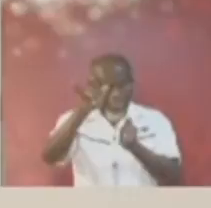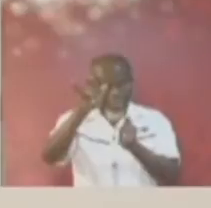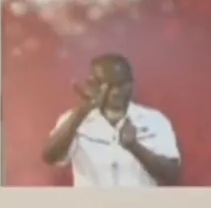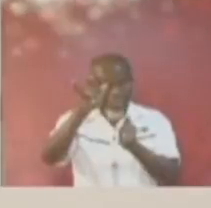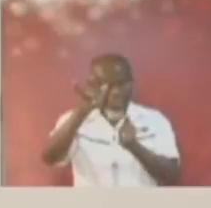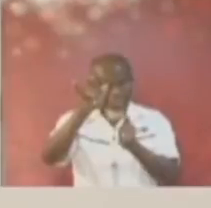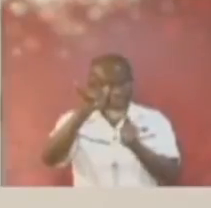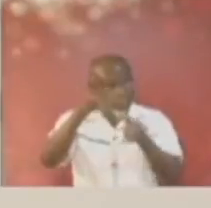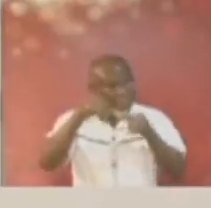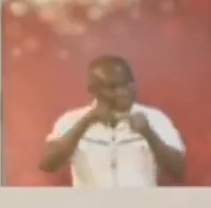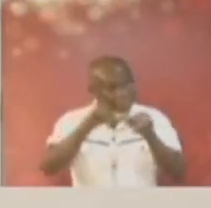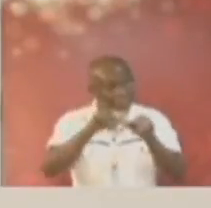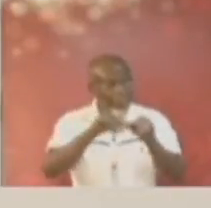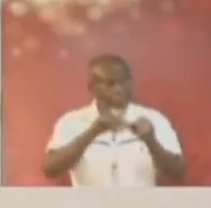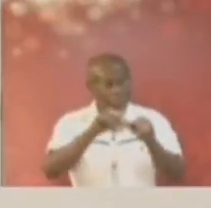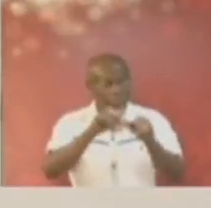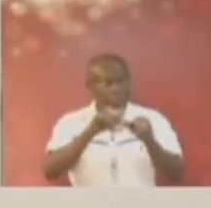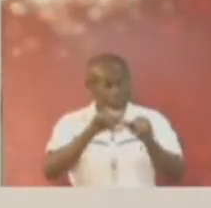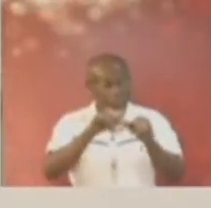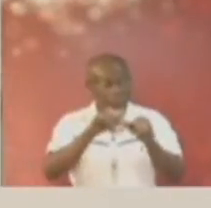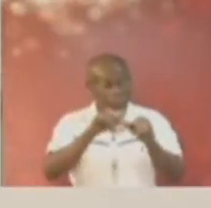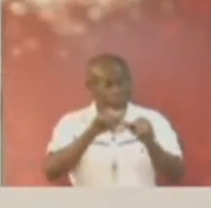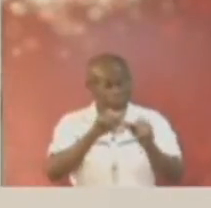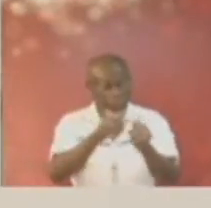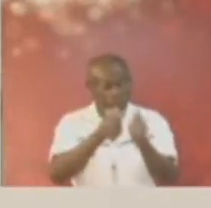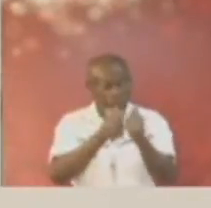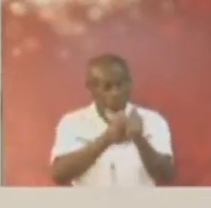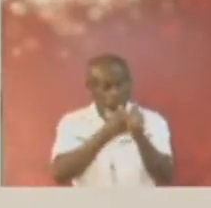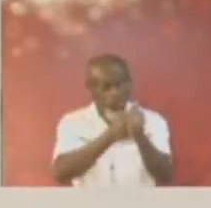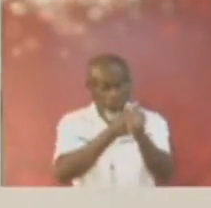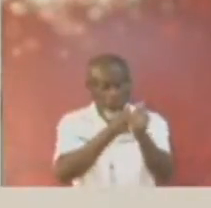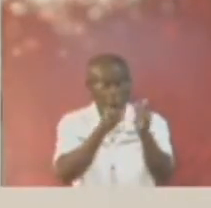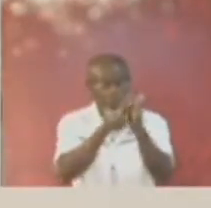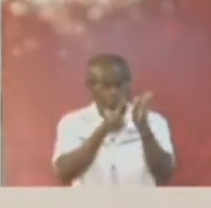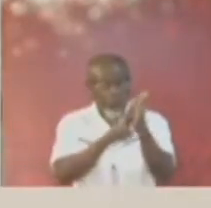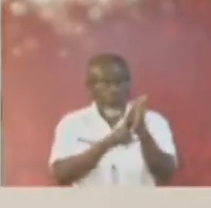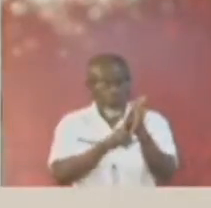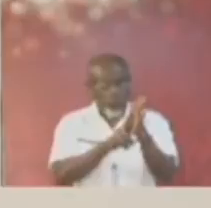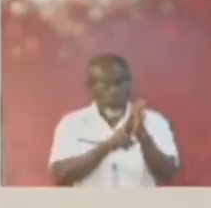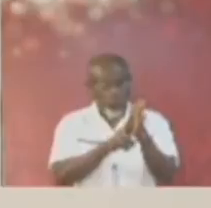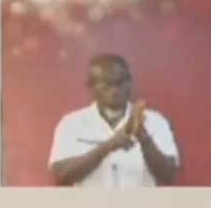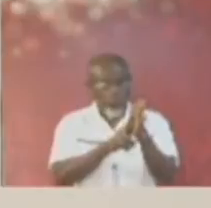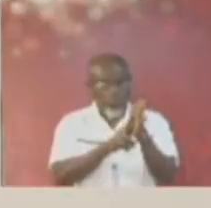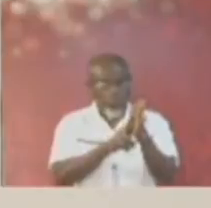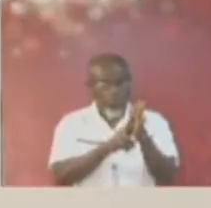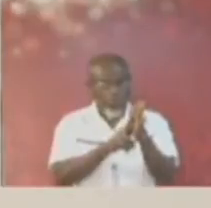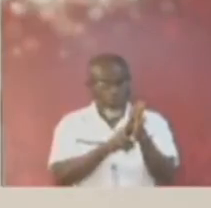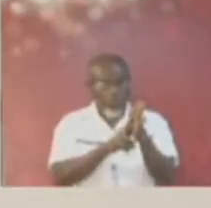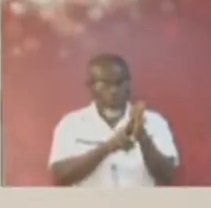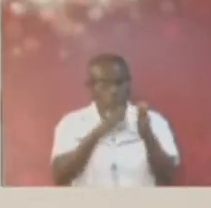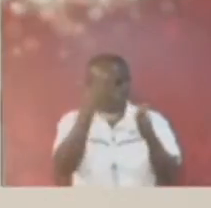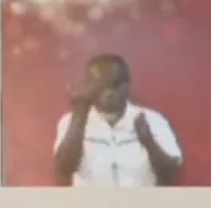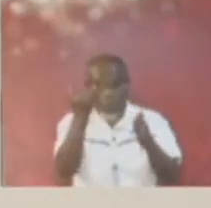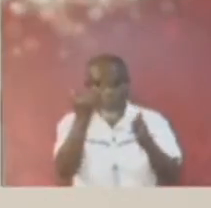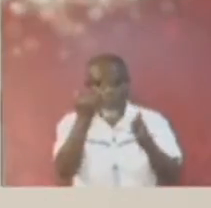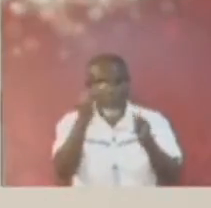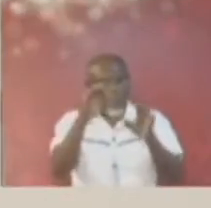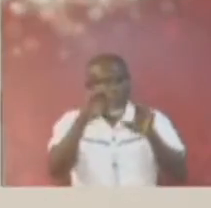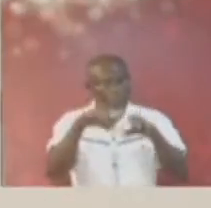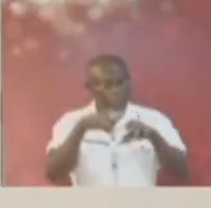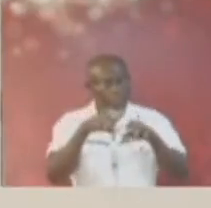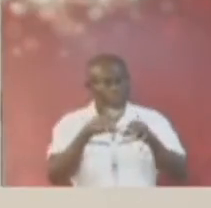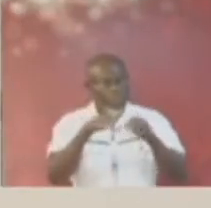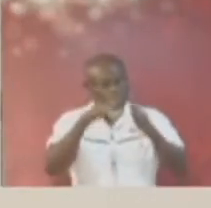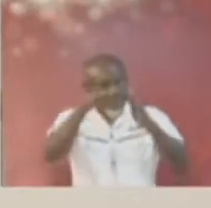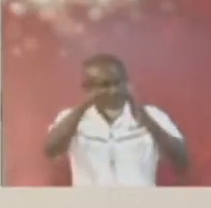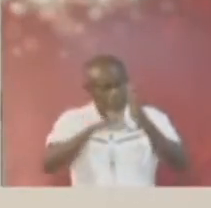individuals deplaning, coming off of a plane, are those designed to prevent almost absolutely